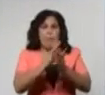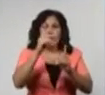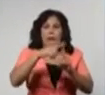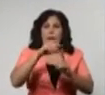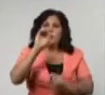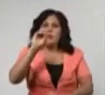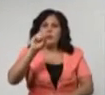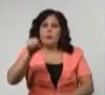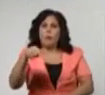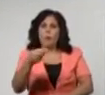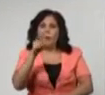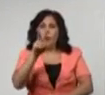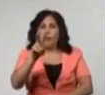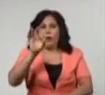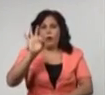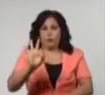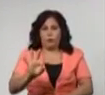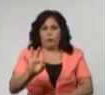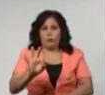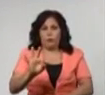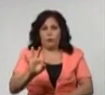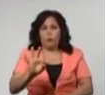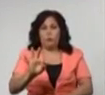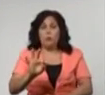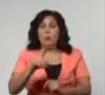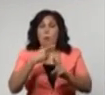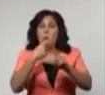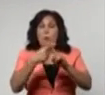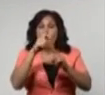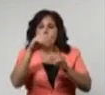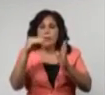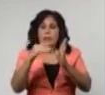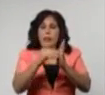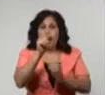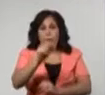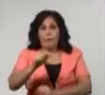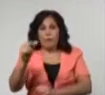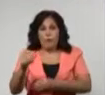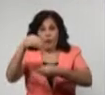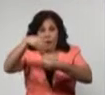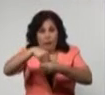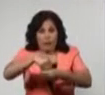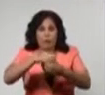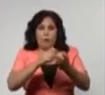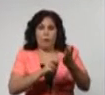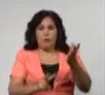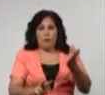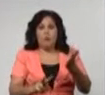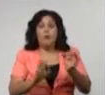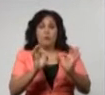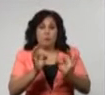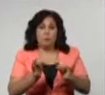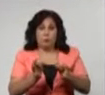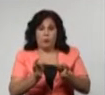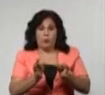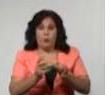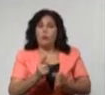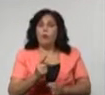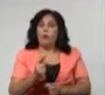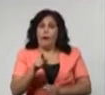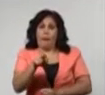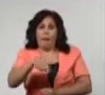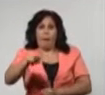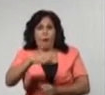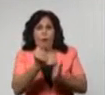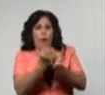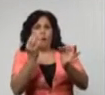0.28% per 100,000 inhabitants. These are the 2 territories with